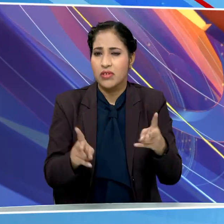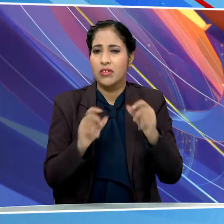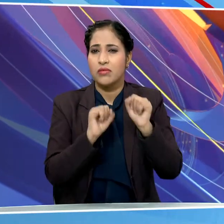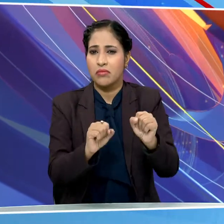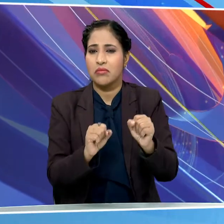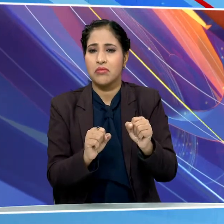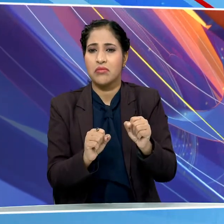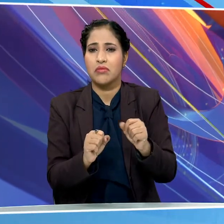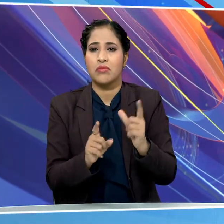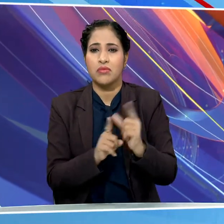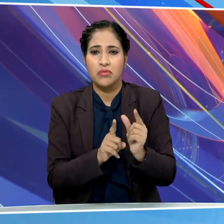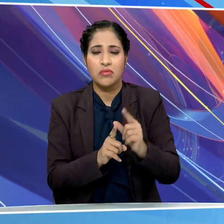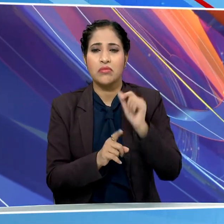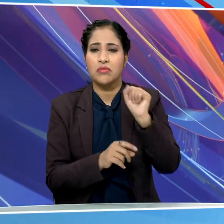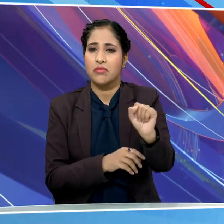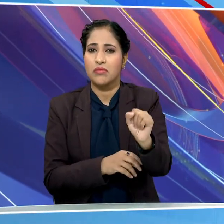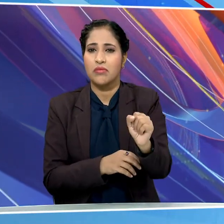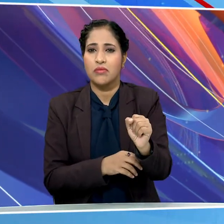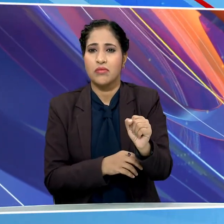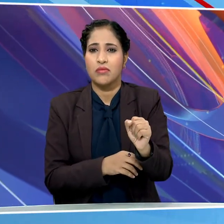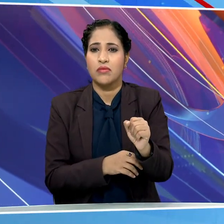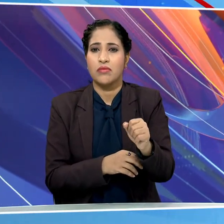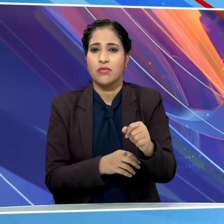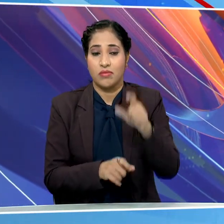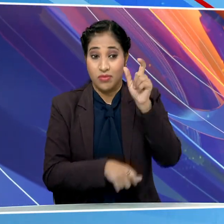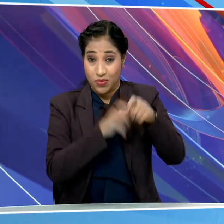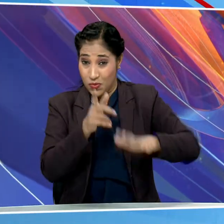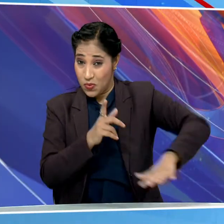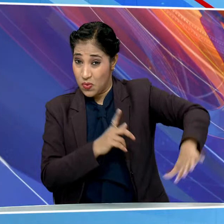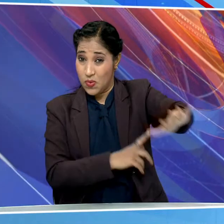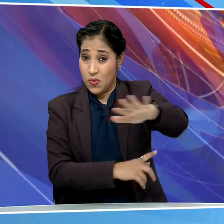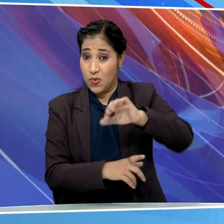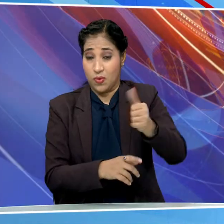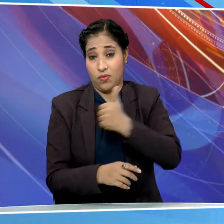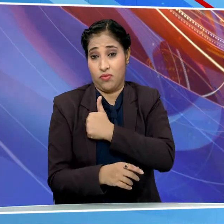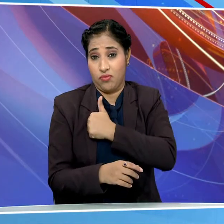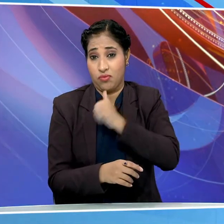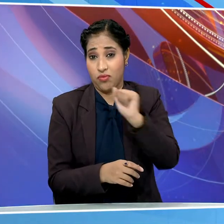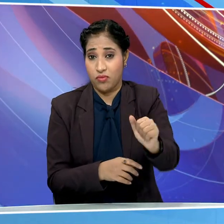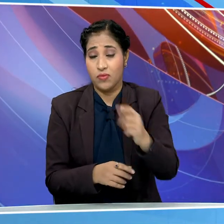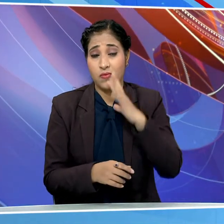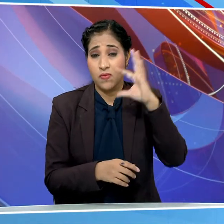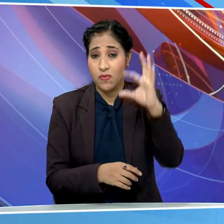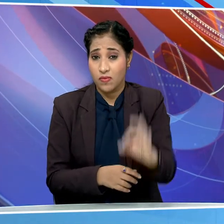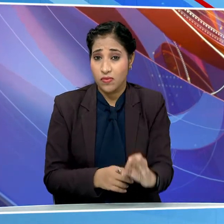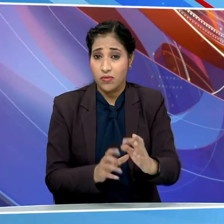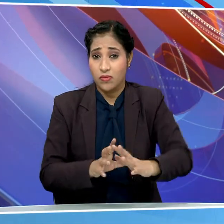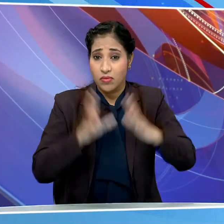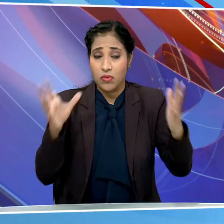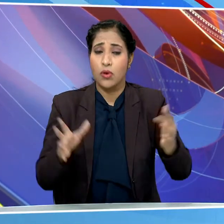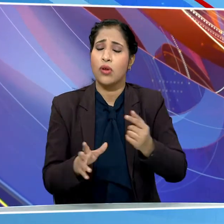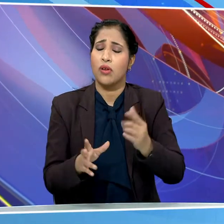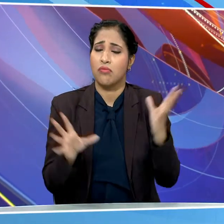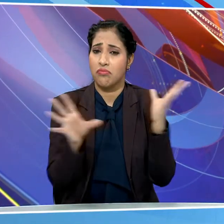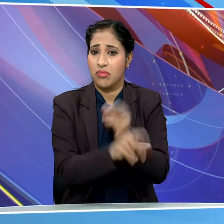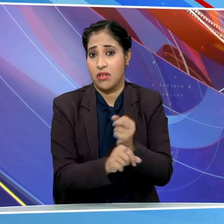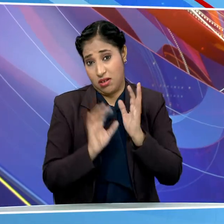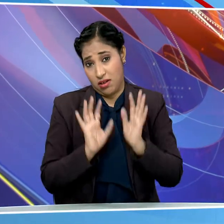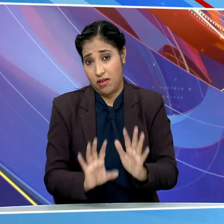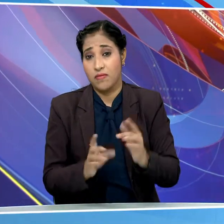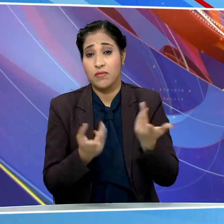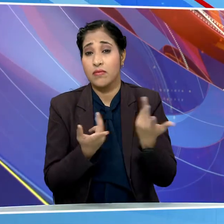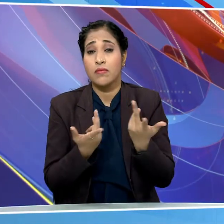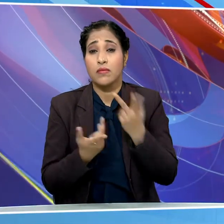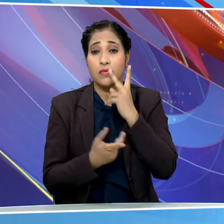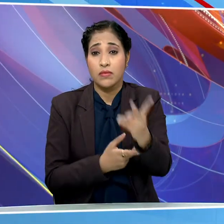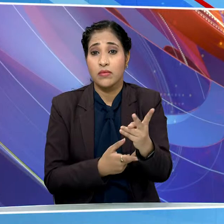what is going on out there, and our concern is that it's really been very permissive because